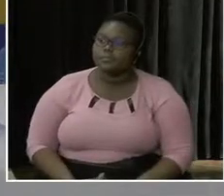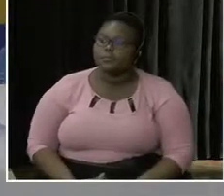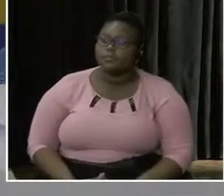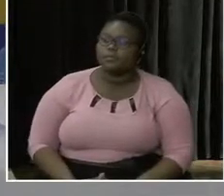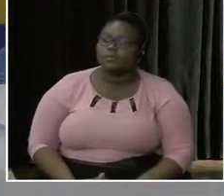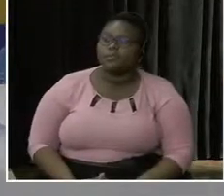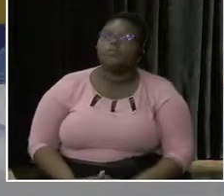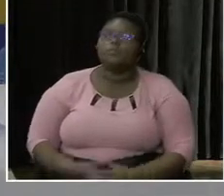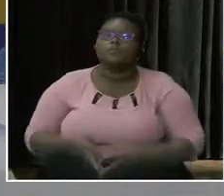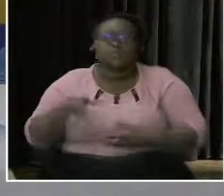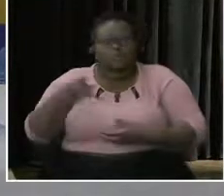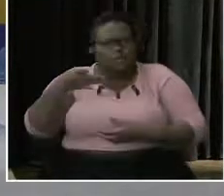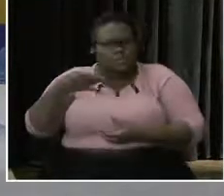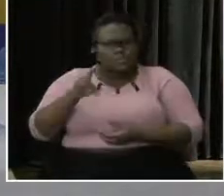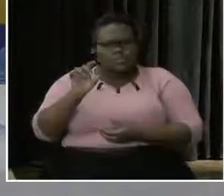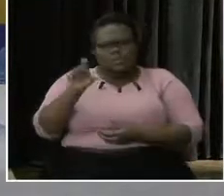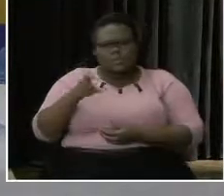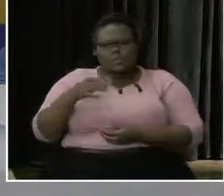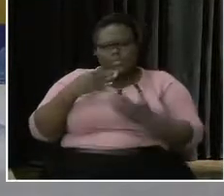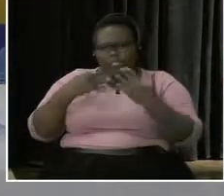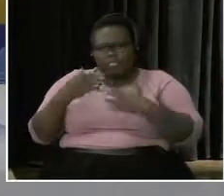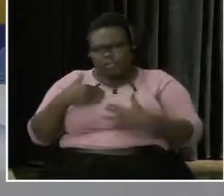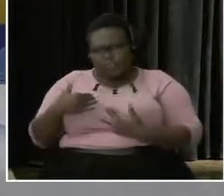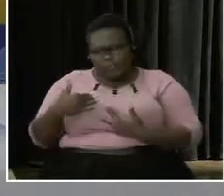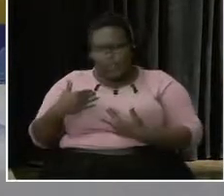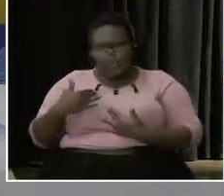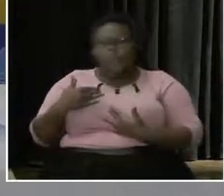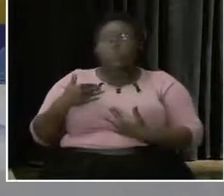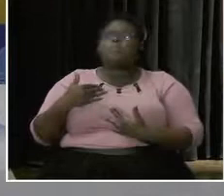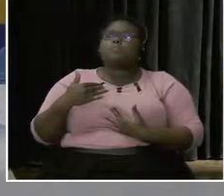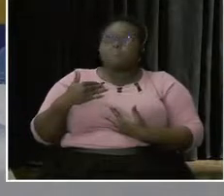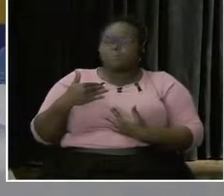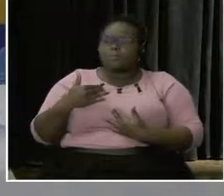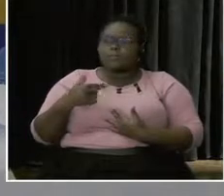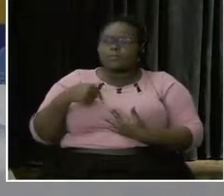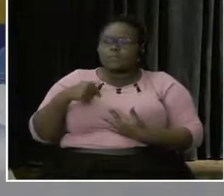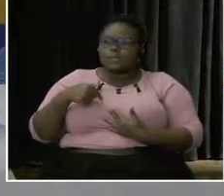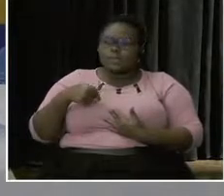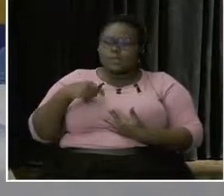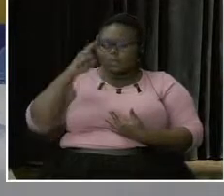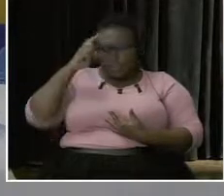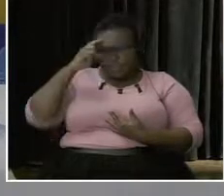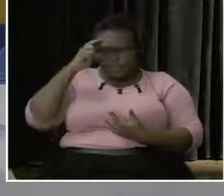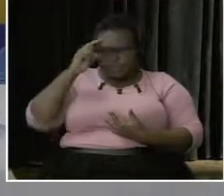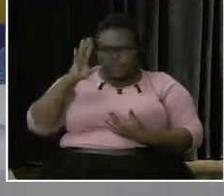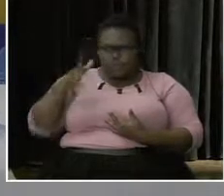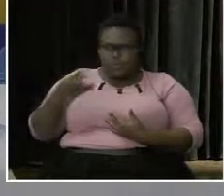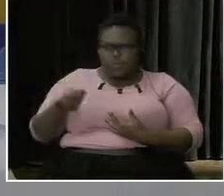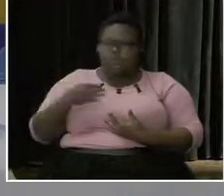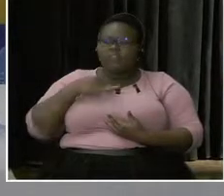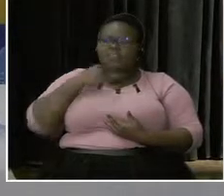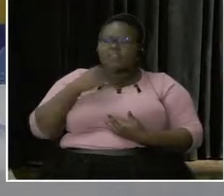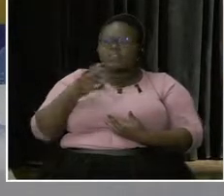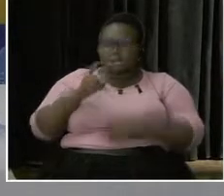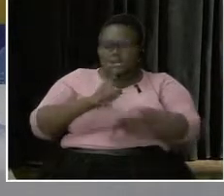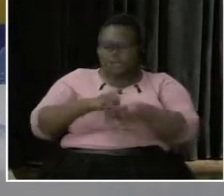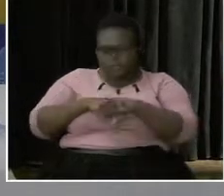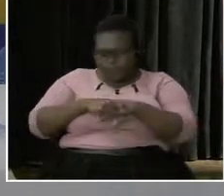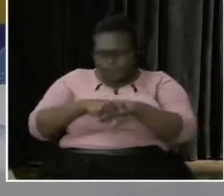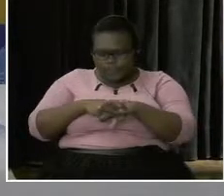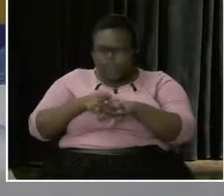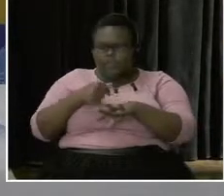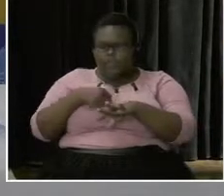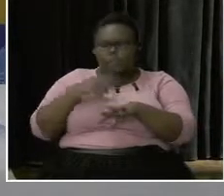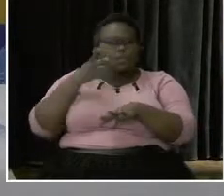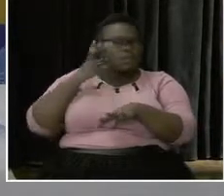No, Chairperson, thank you. I think I will have enough time. I